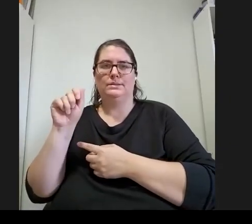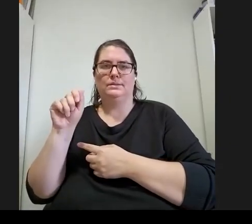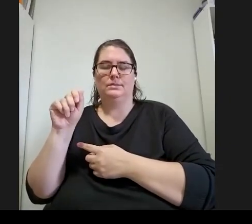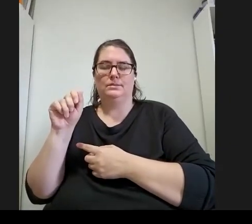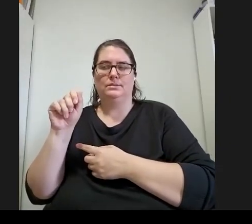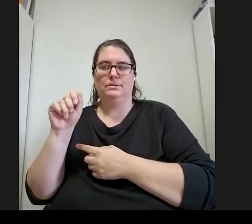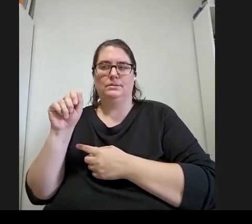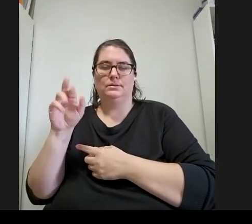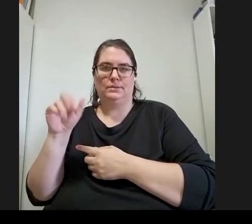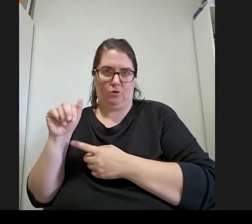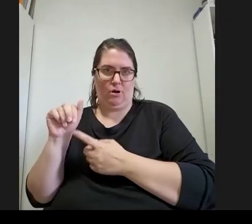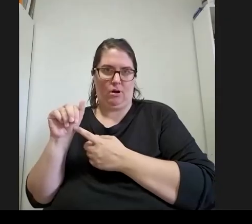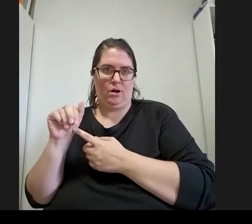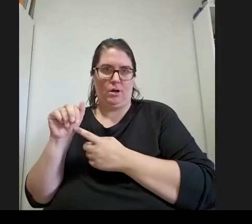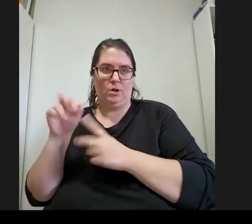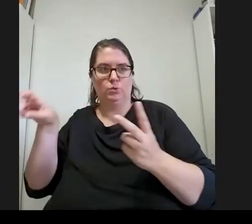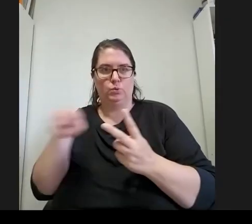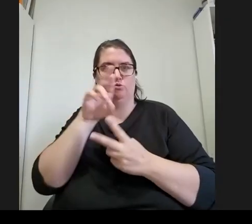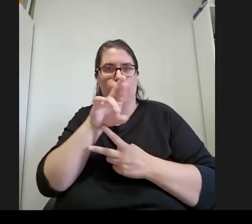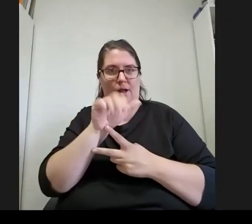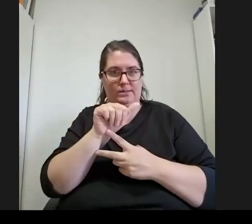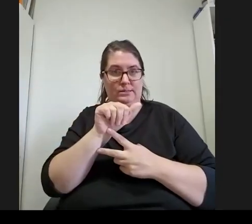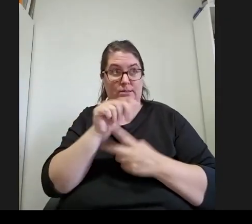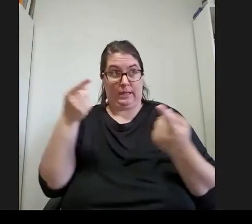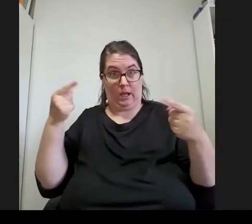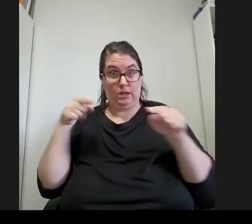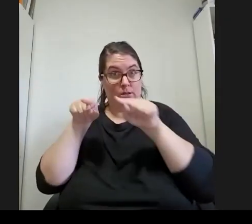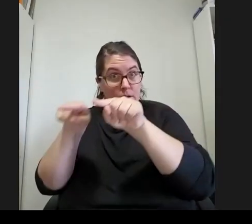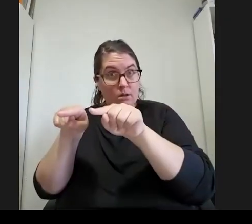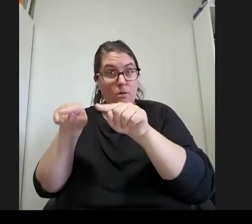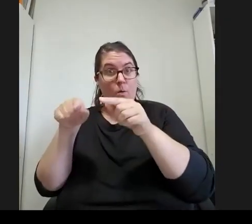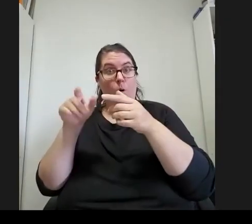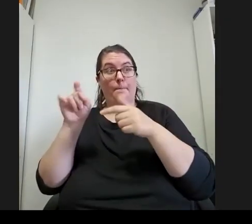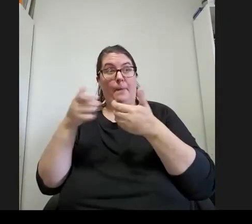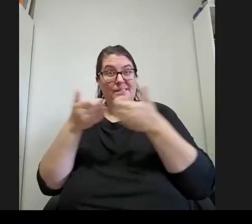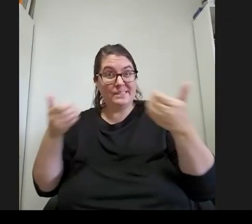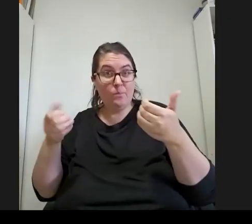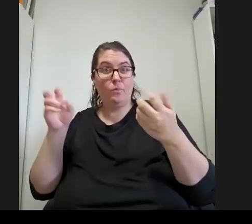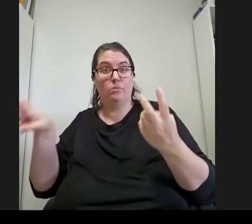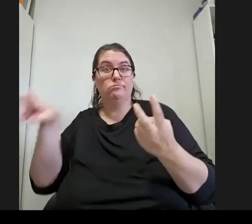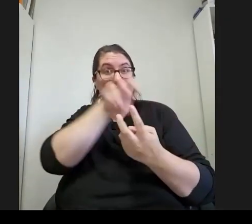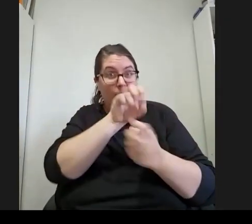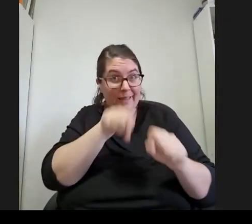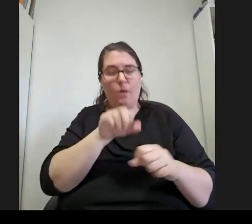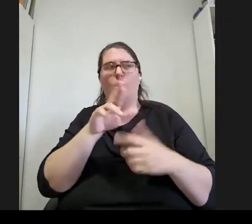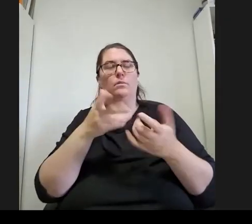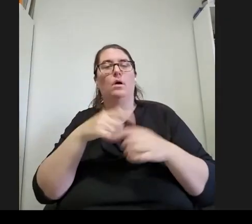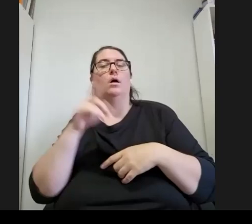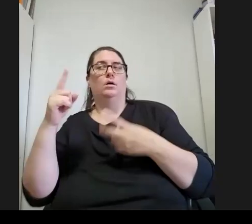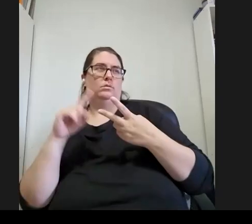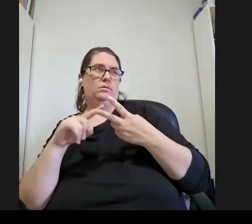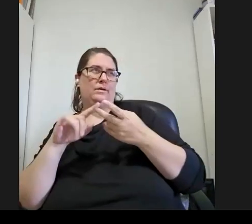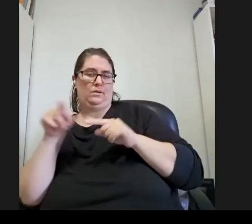RISA? And could you see the two tools being used together? And there's another question. How would you compare the